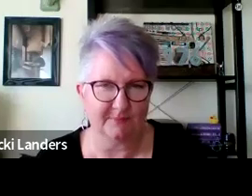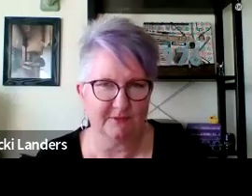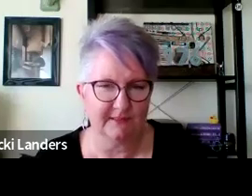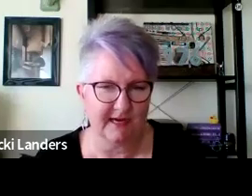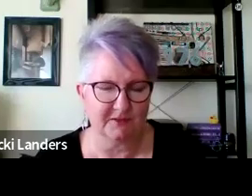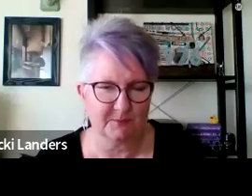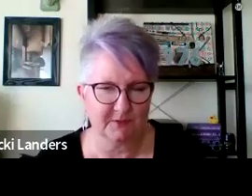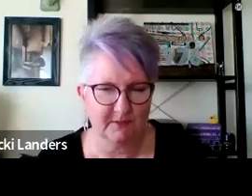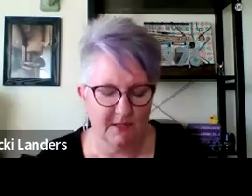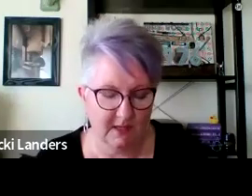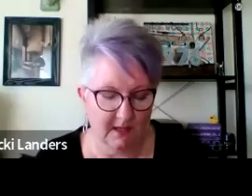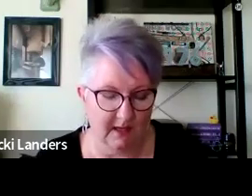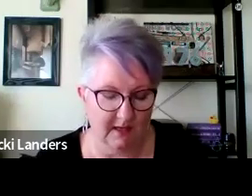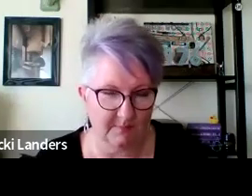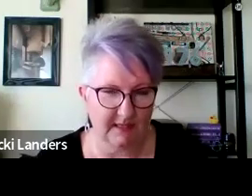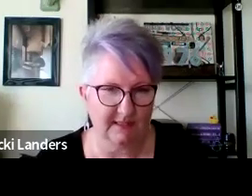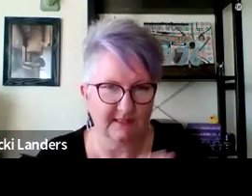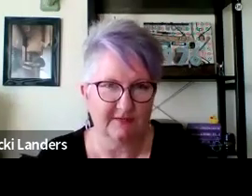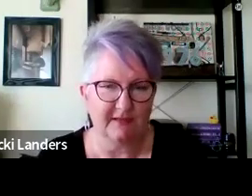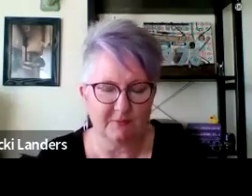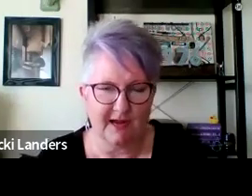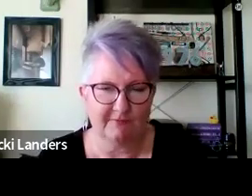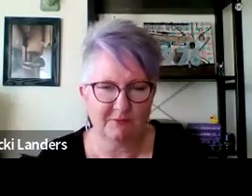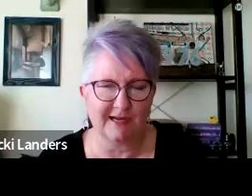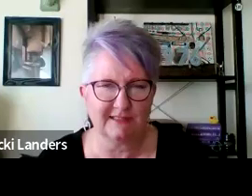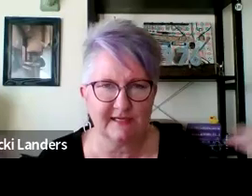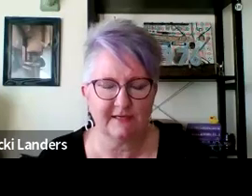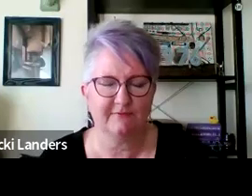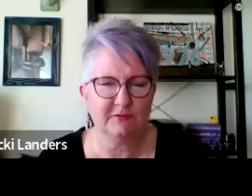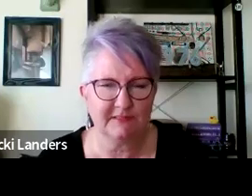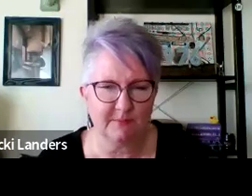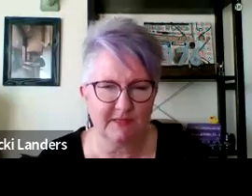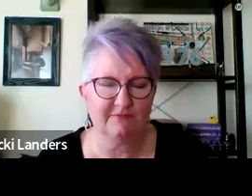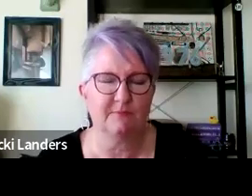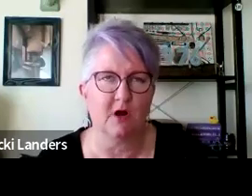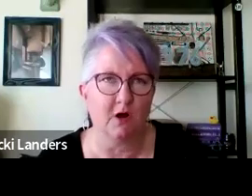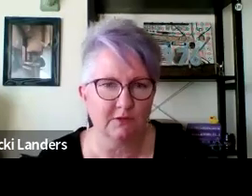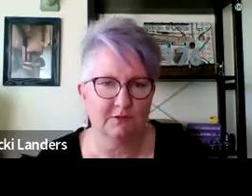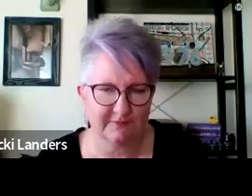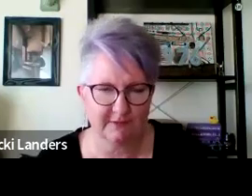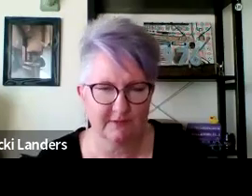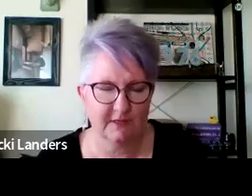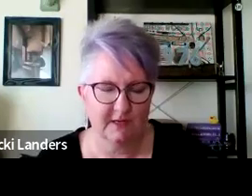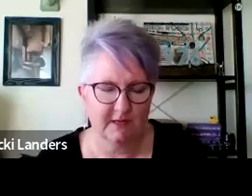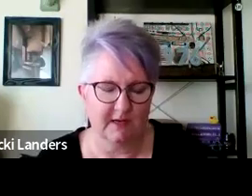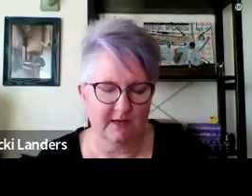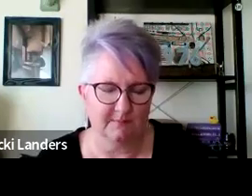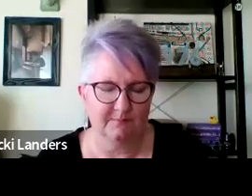the Capitol in Harrisburg is an event that we're having. We're asking folks to come in from all